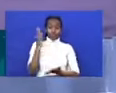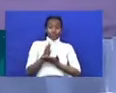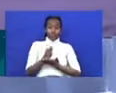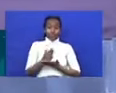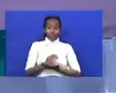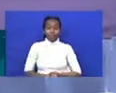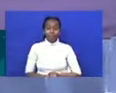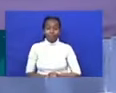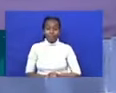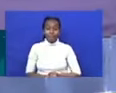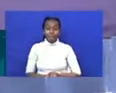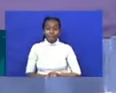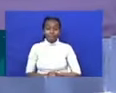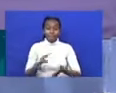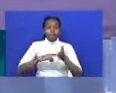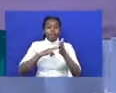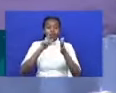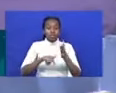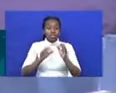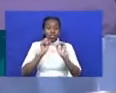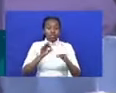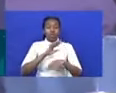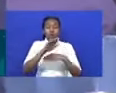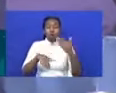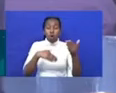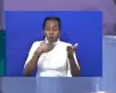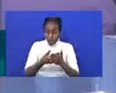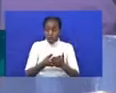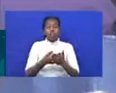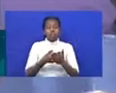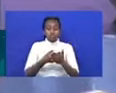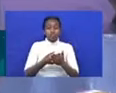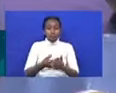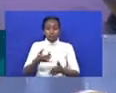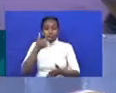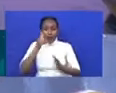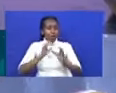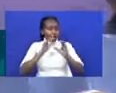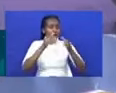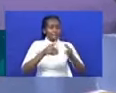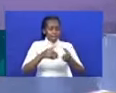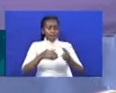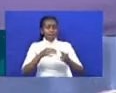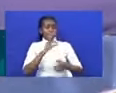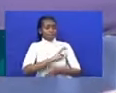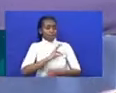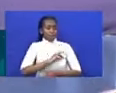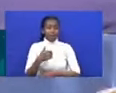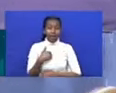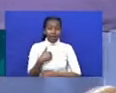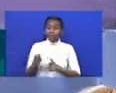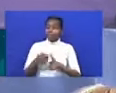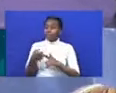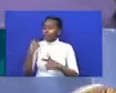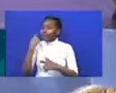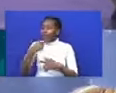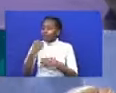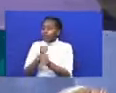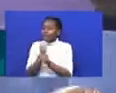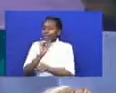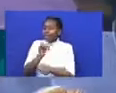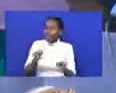So if the phone companies are recording record profits, who made the profits happen?